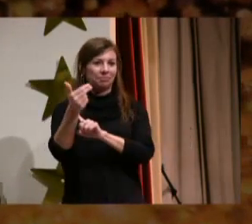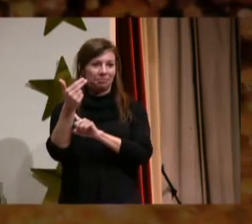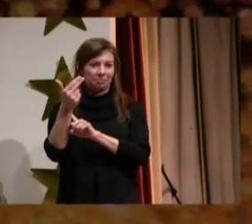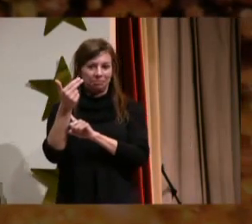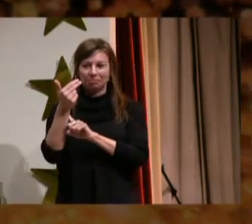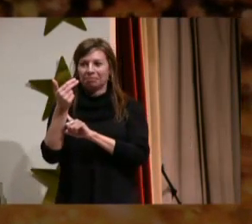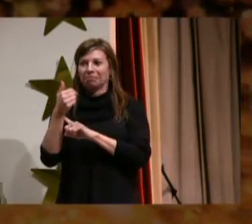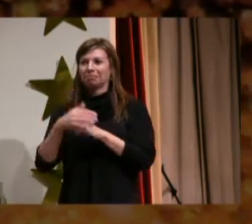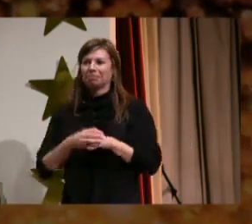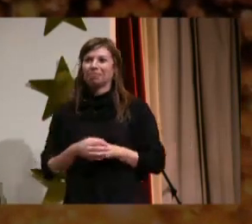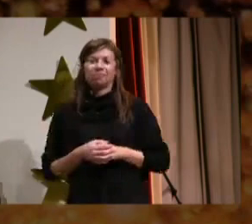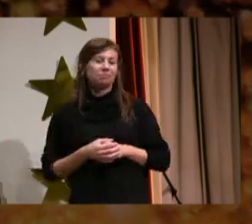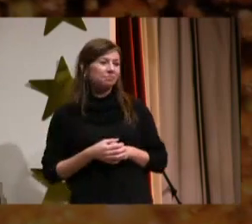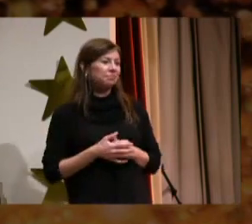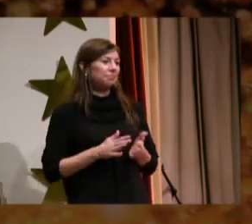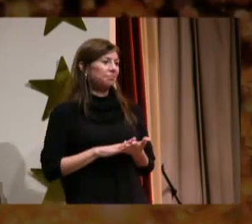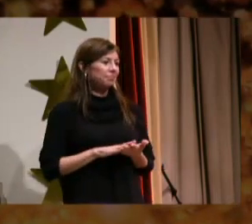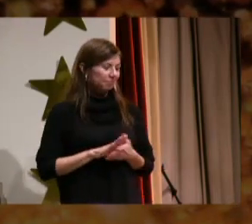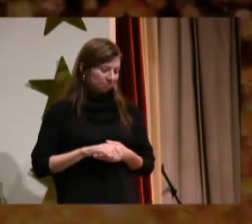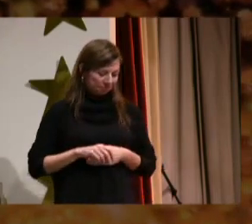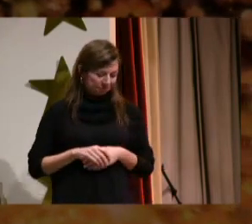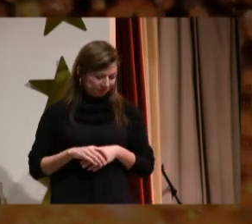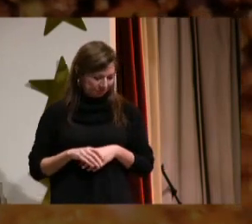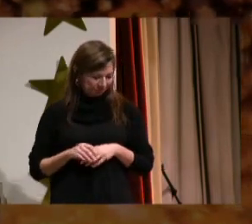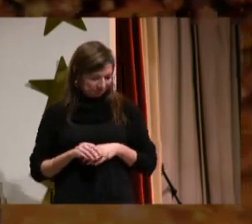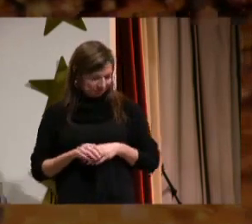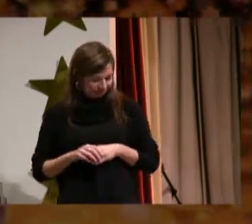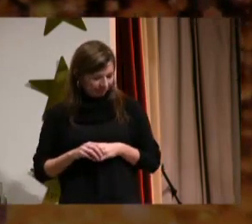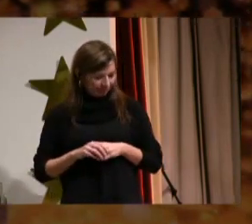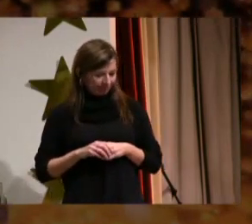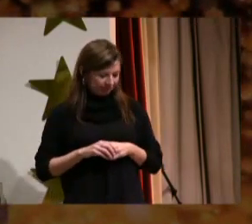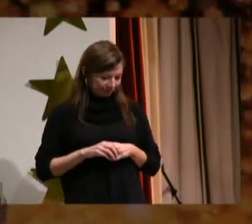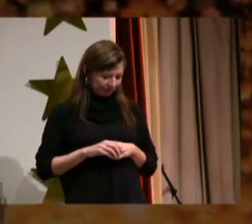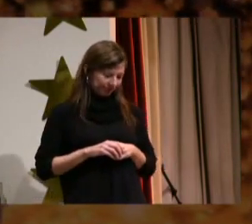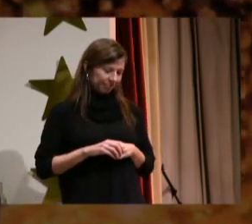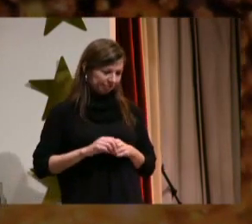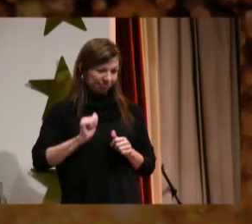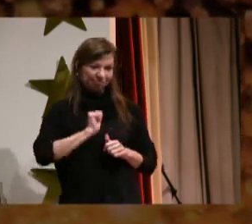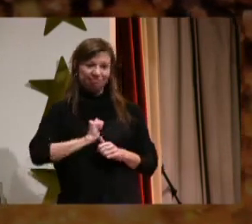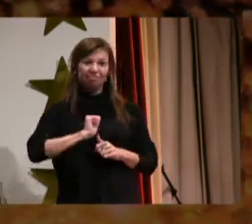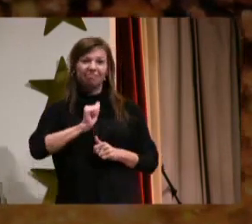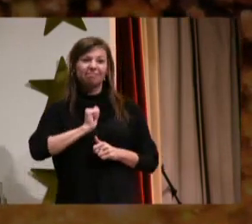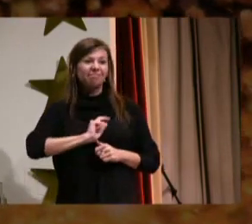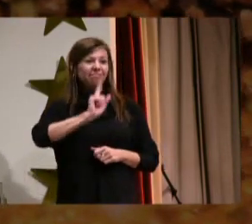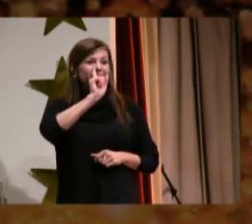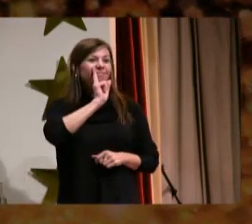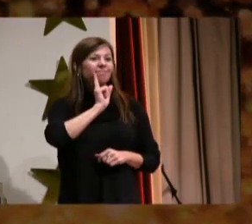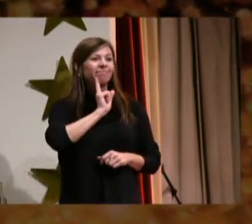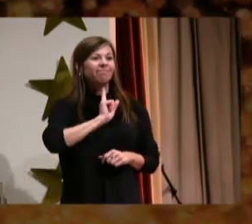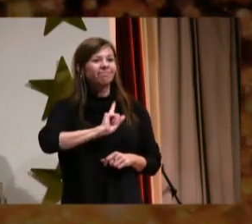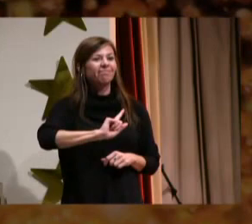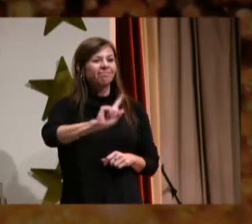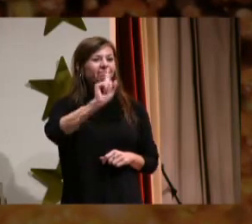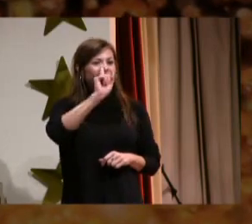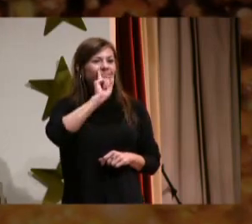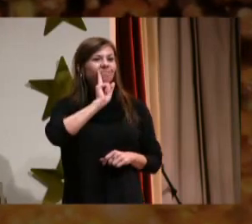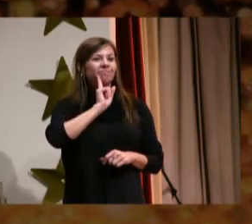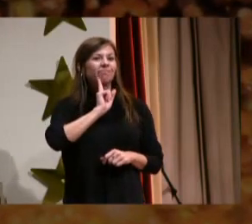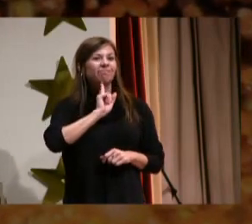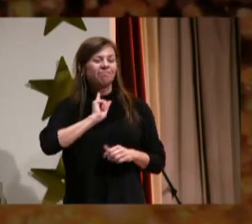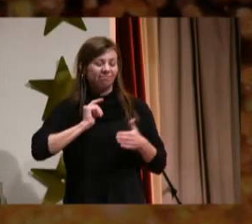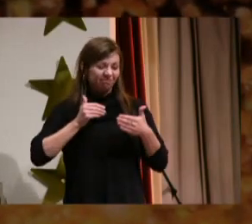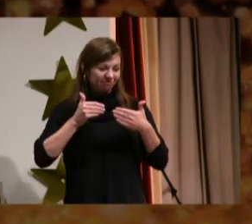break hotel. I'm feeling so lonely, baby. I'm feeling so lonely. I'm feeling